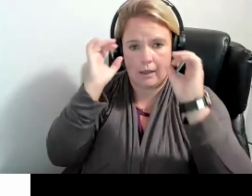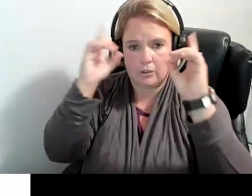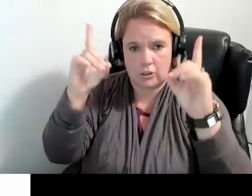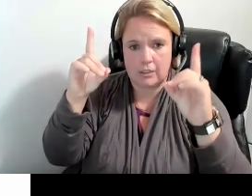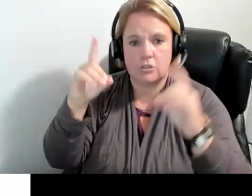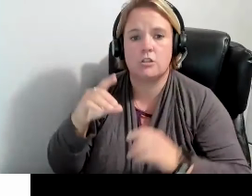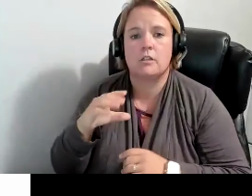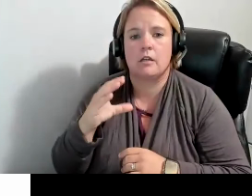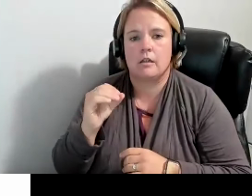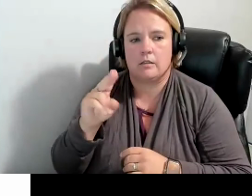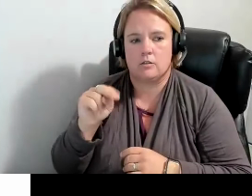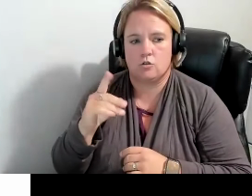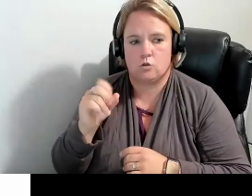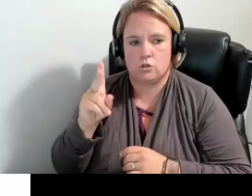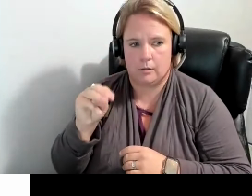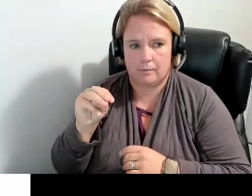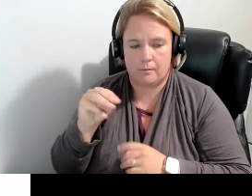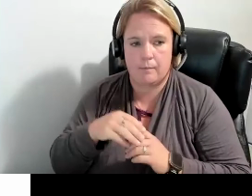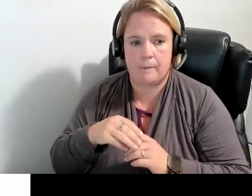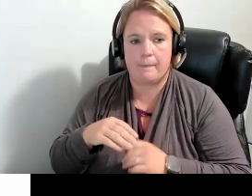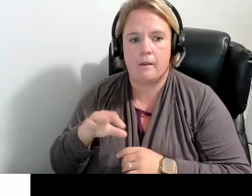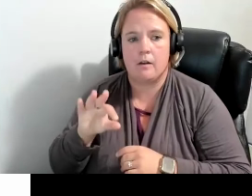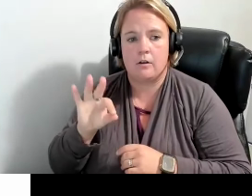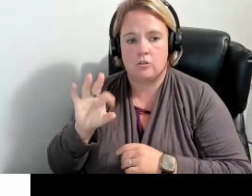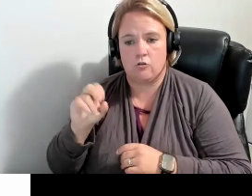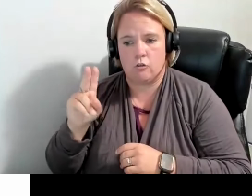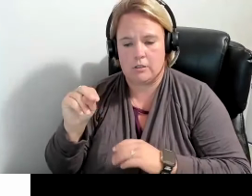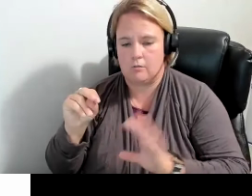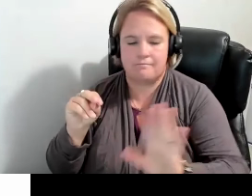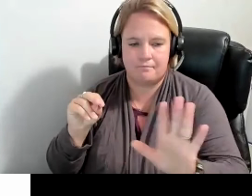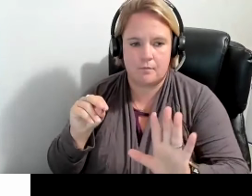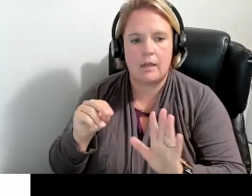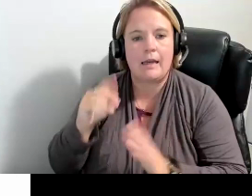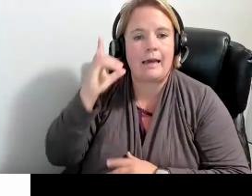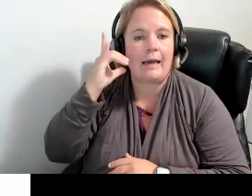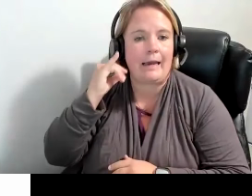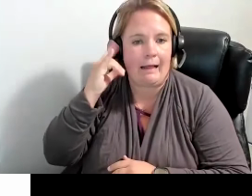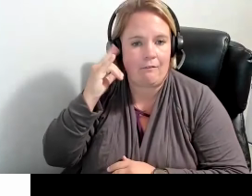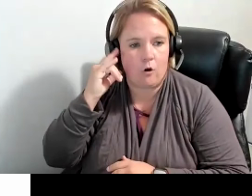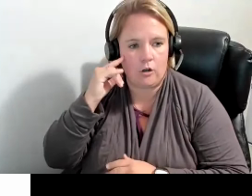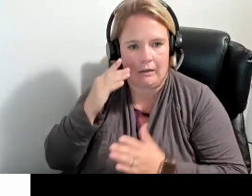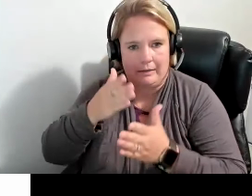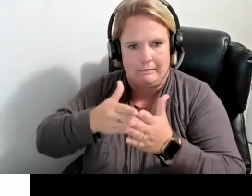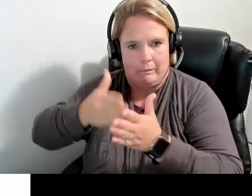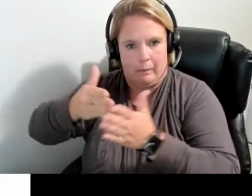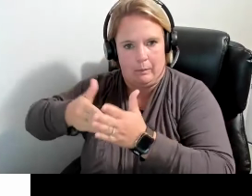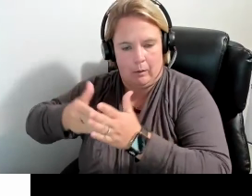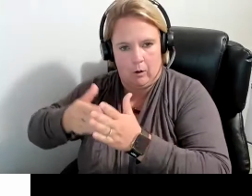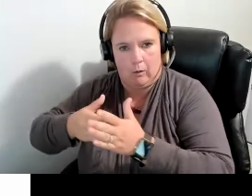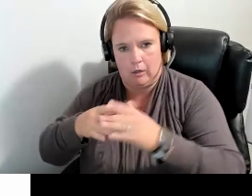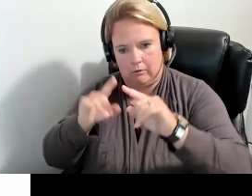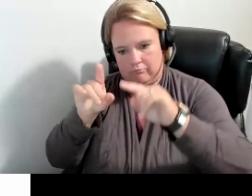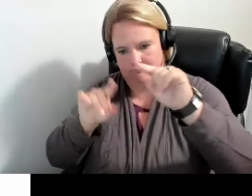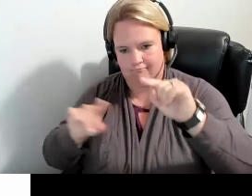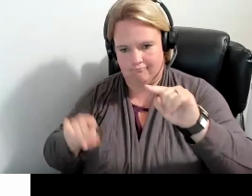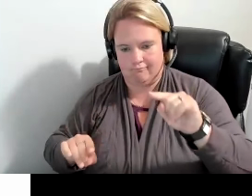on the map, not Fresno, but California is cut up into all kinds of pieces. And so each of these little pieces on here